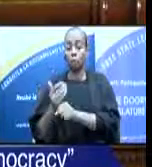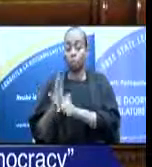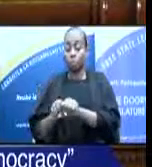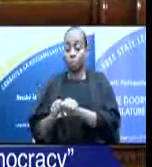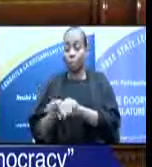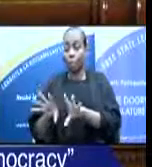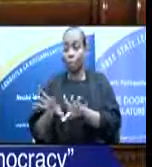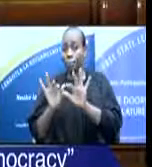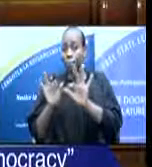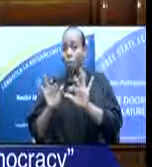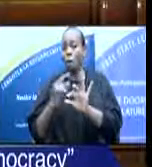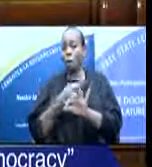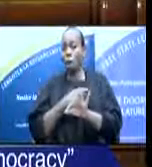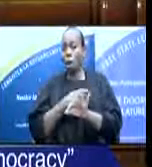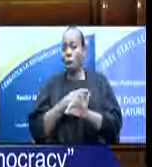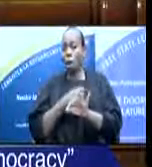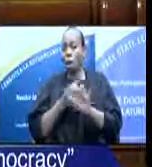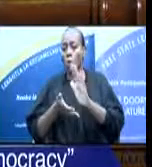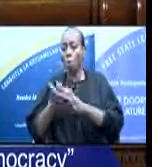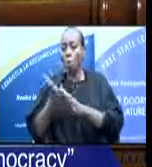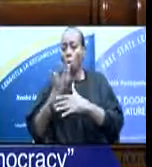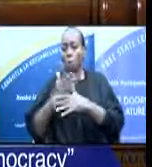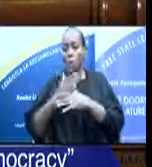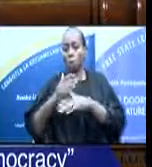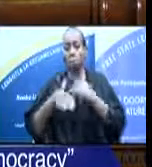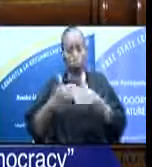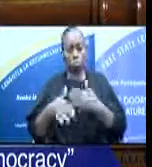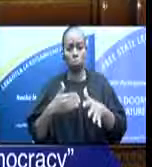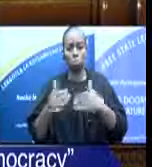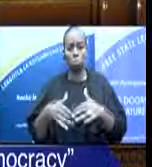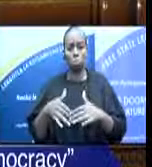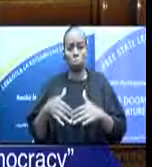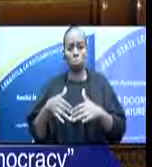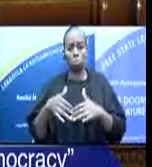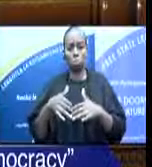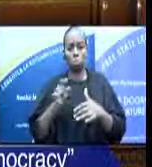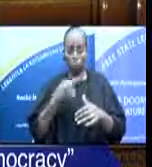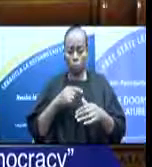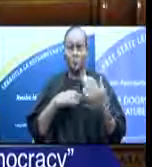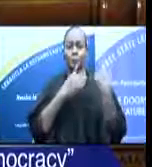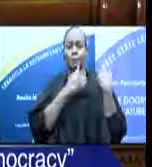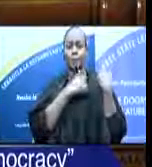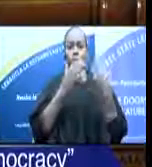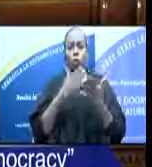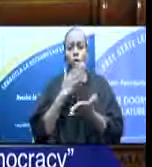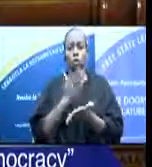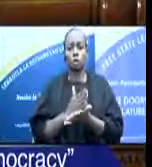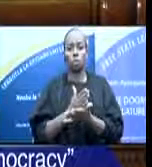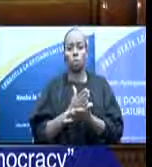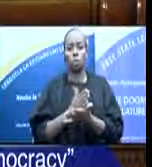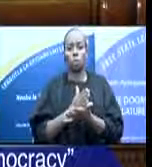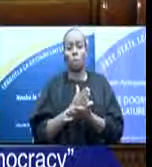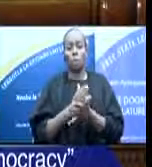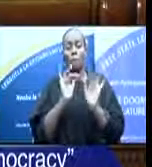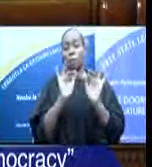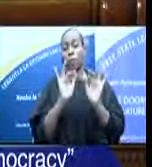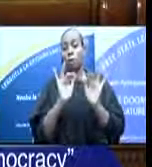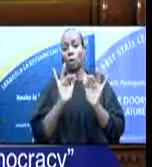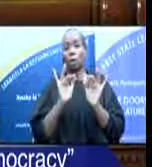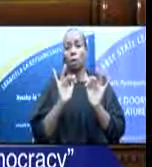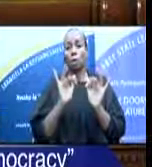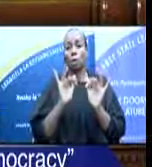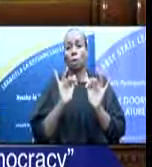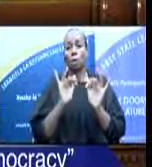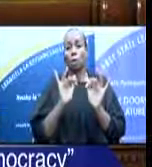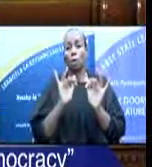COVID-19 fighters, our healthcare people, you felt safe with the assurance that you are among the real people who really